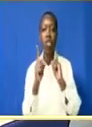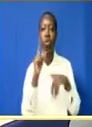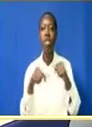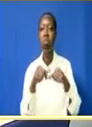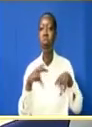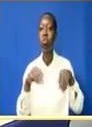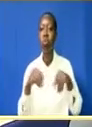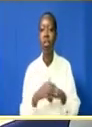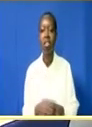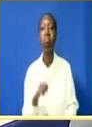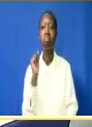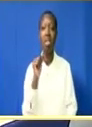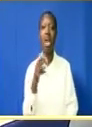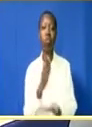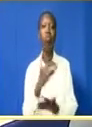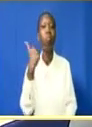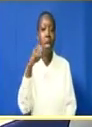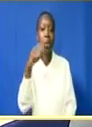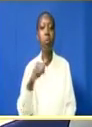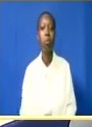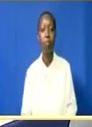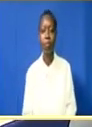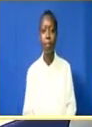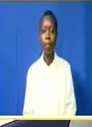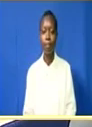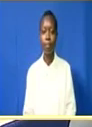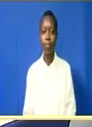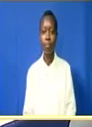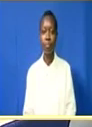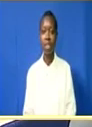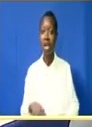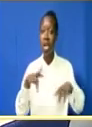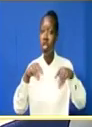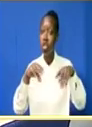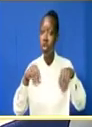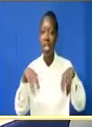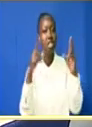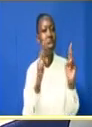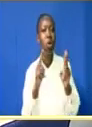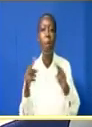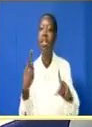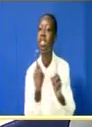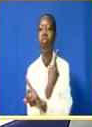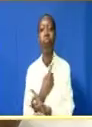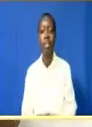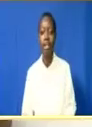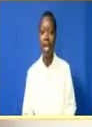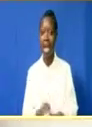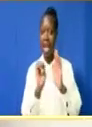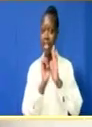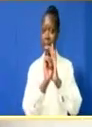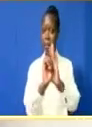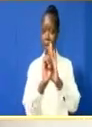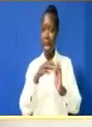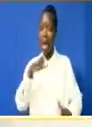we haven't. And yet, the soils are usually different. Mm-hmm. Like, for example, where I come from,